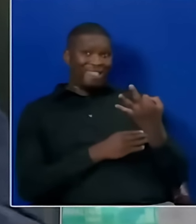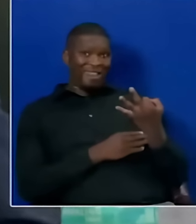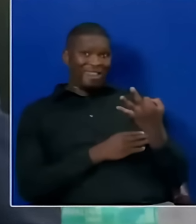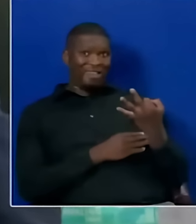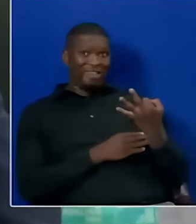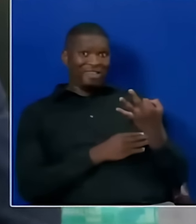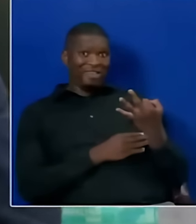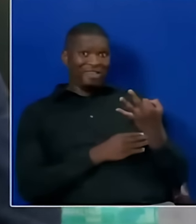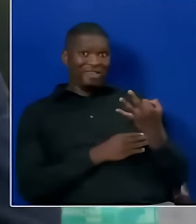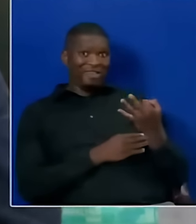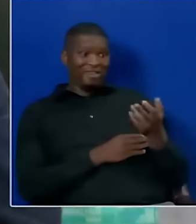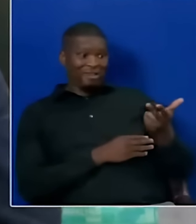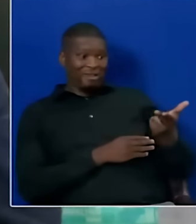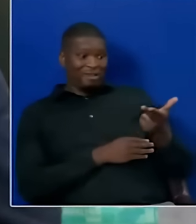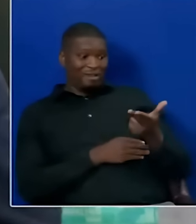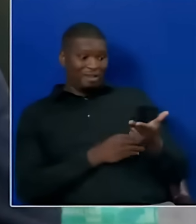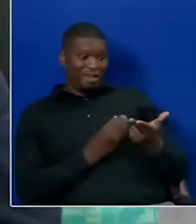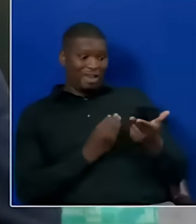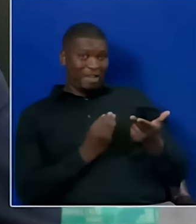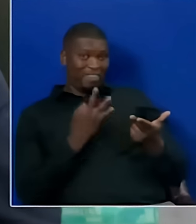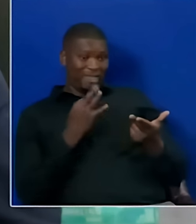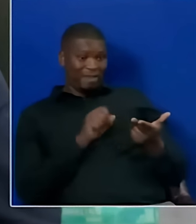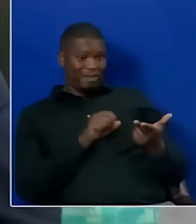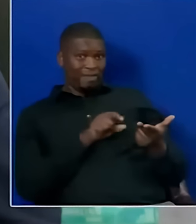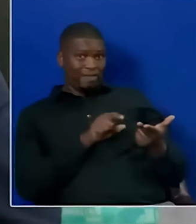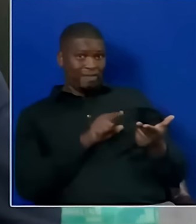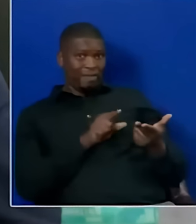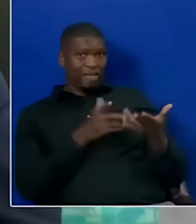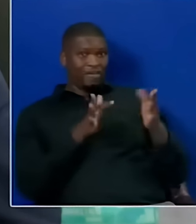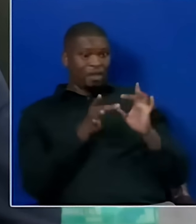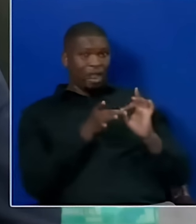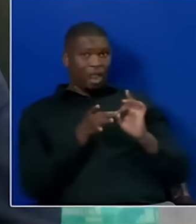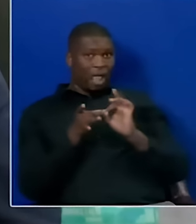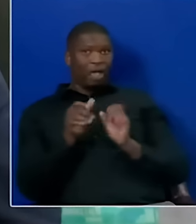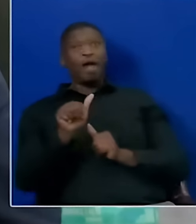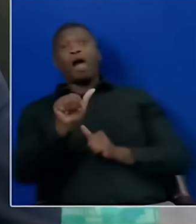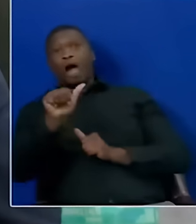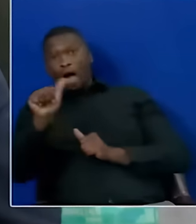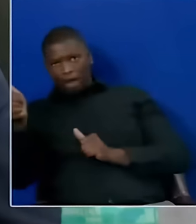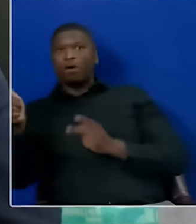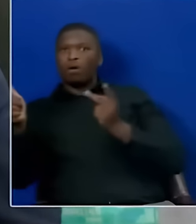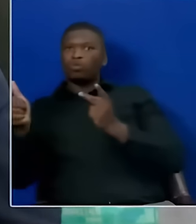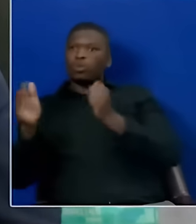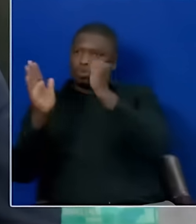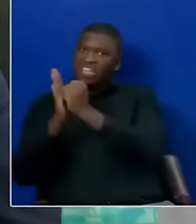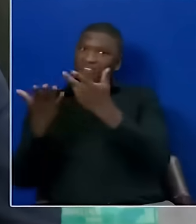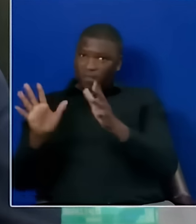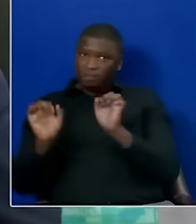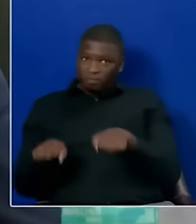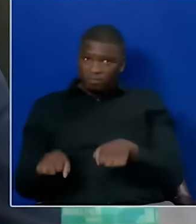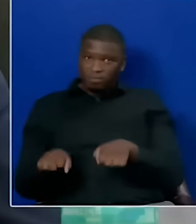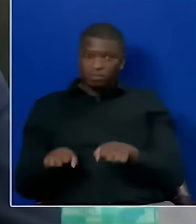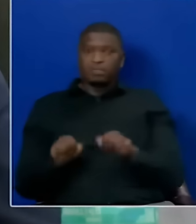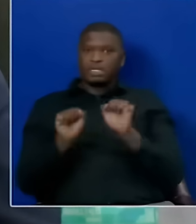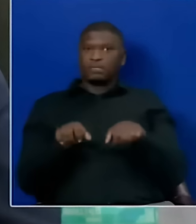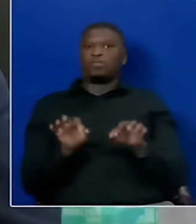pistol, has been linked to one other case apart from Bramley and Vereeniging. That is correct, Commissioner. Yes.